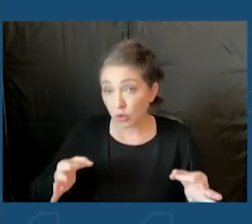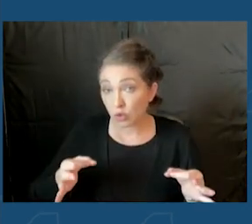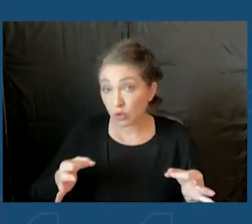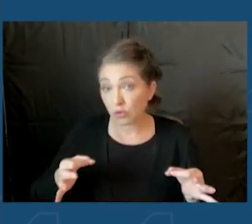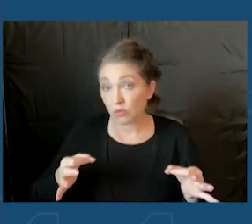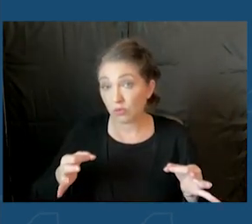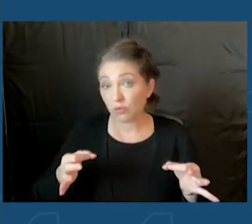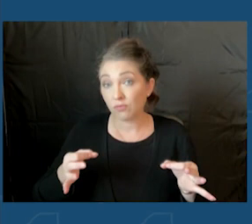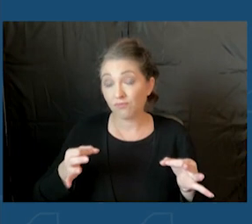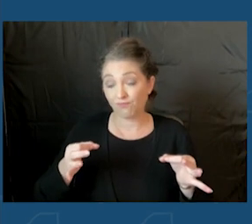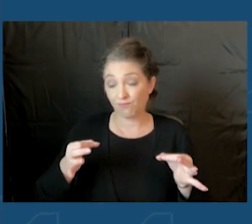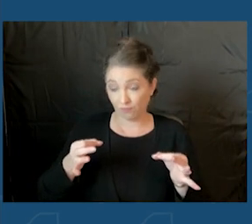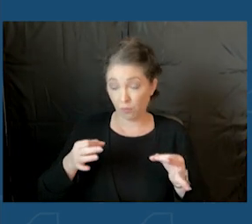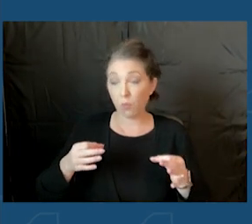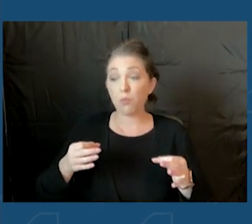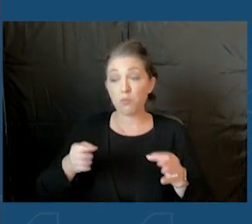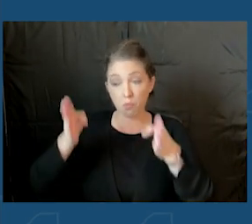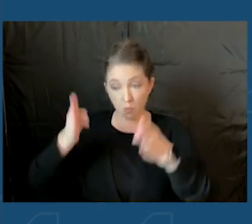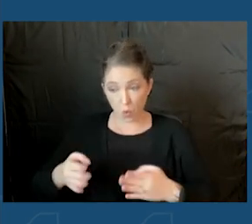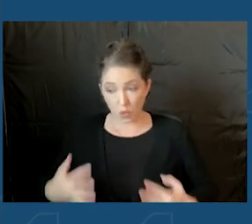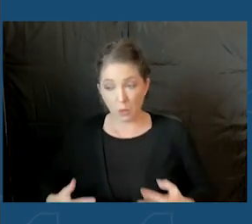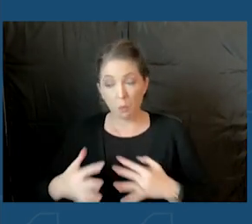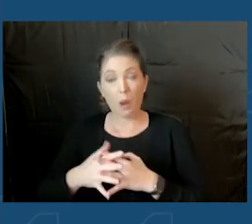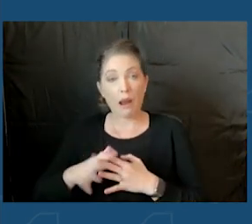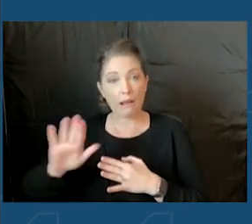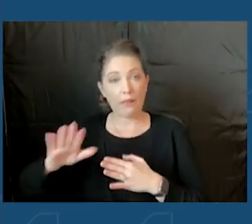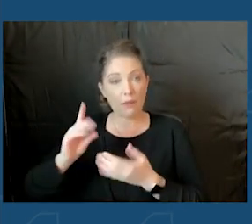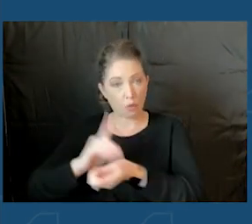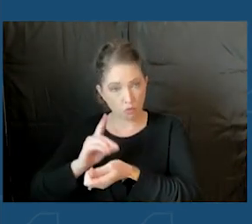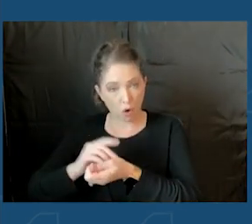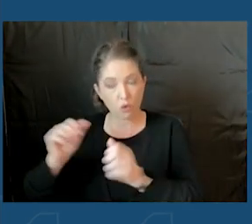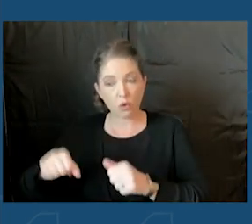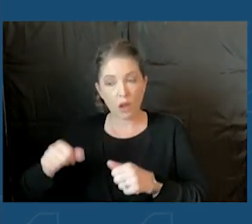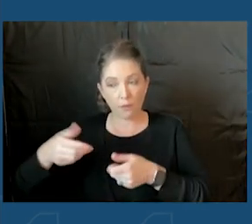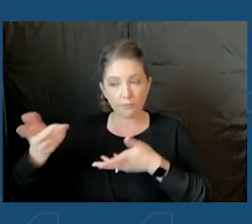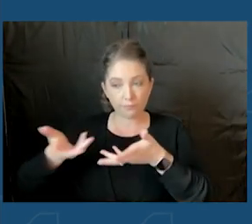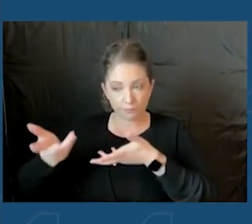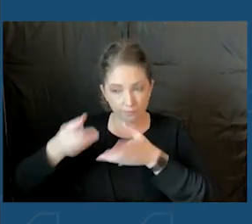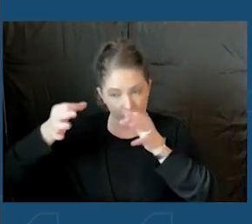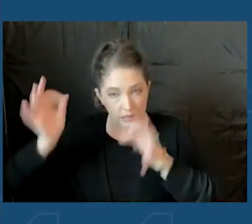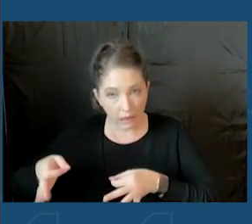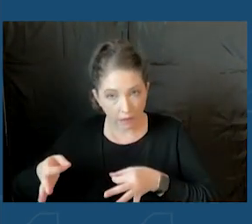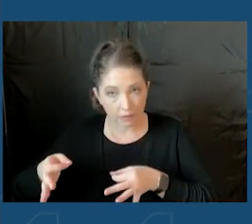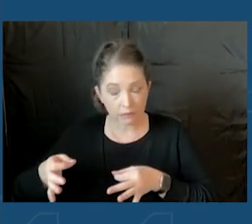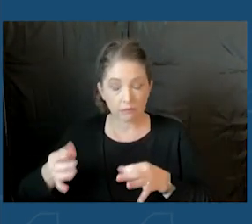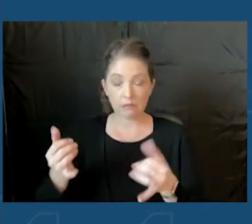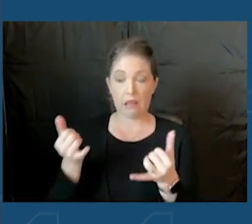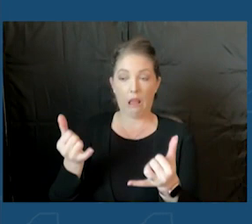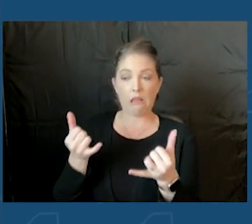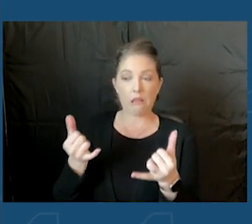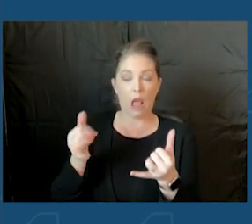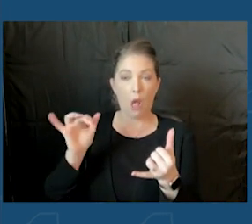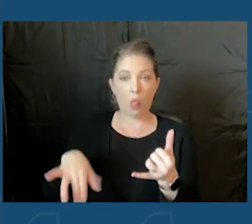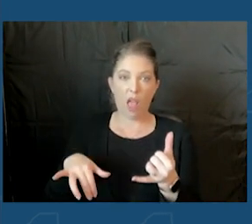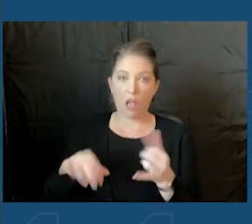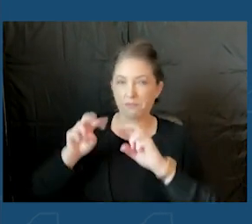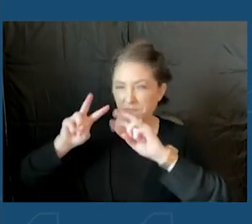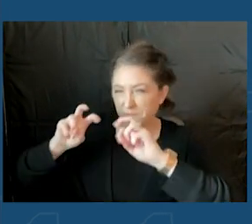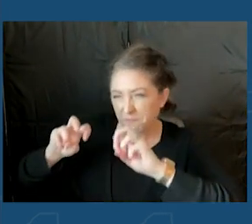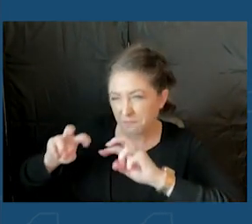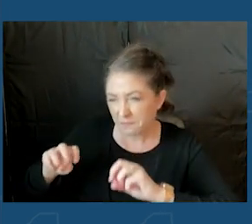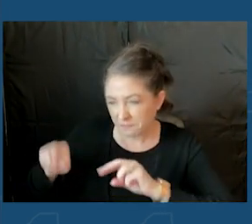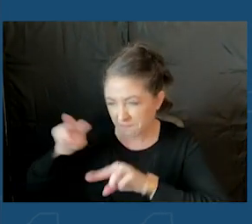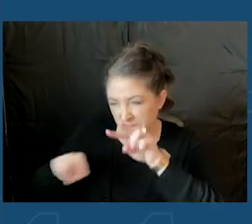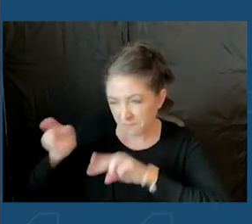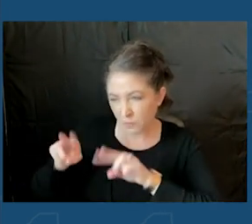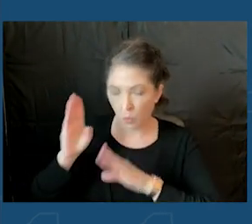who's pregnant and their healthcare provider, and this now will become something of increased scrutiny. But here in New York